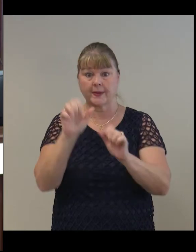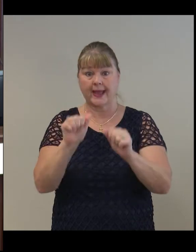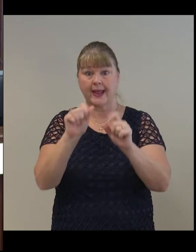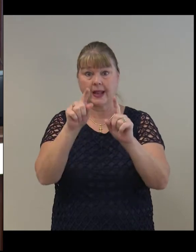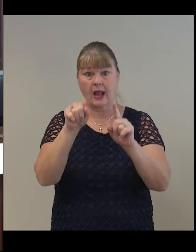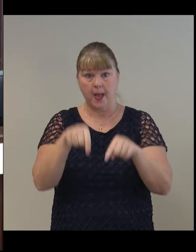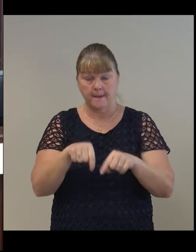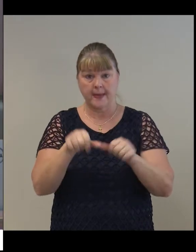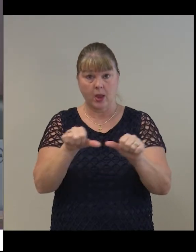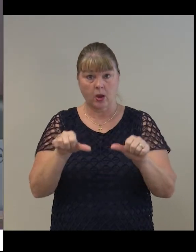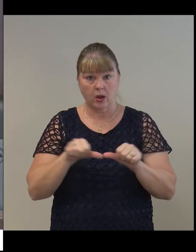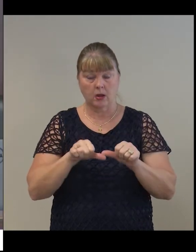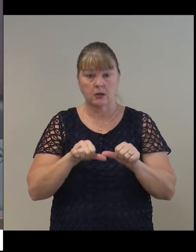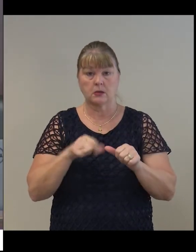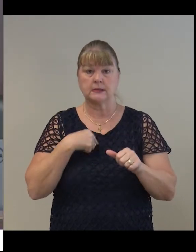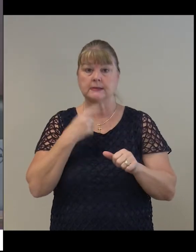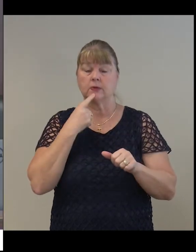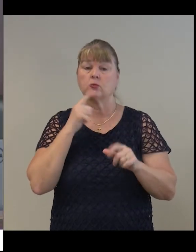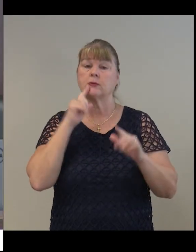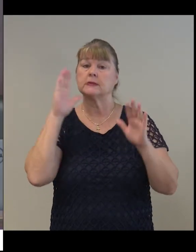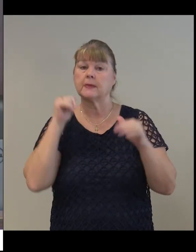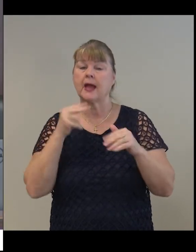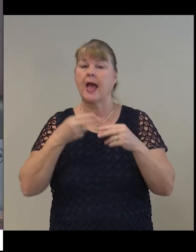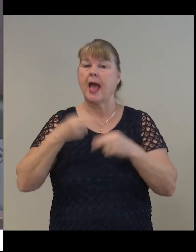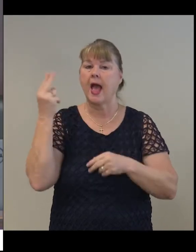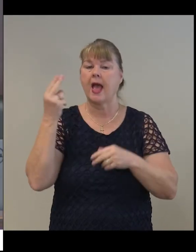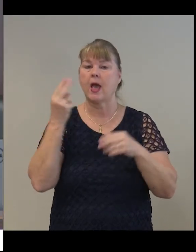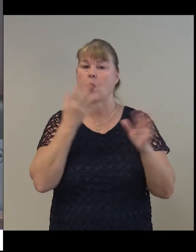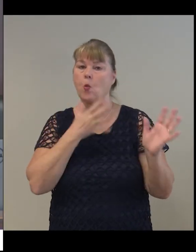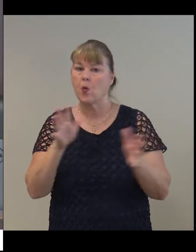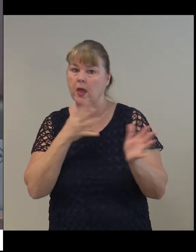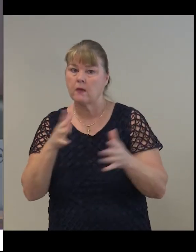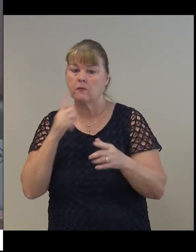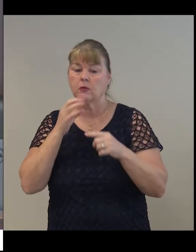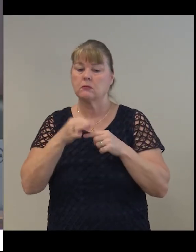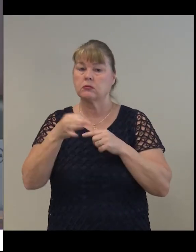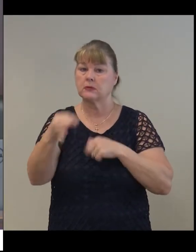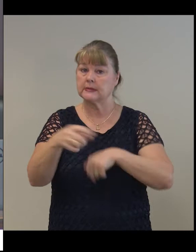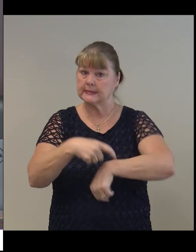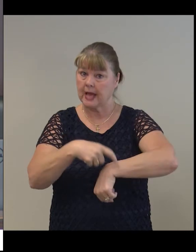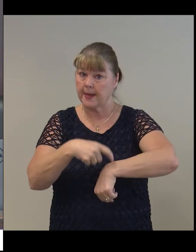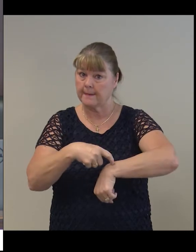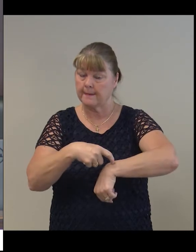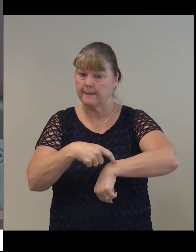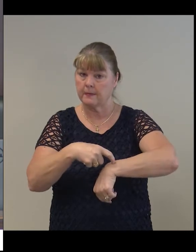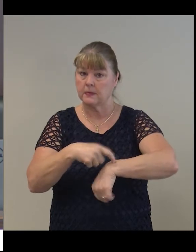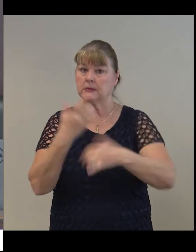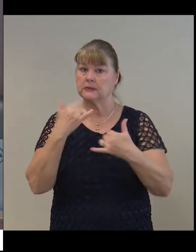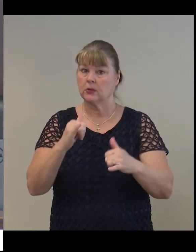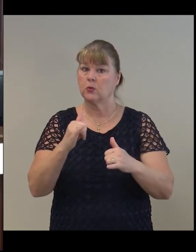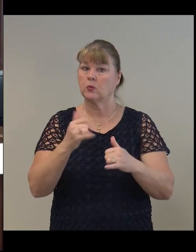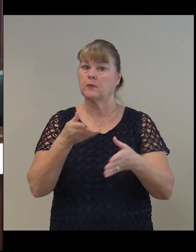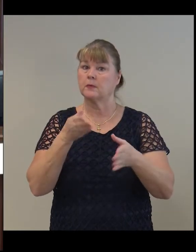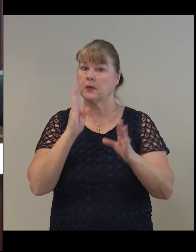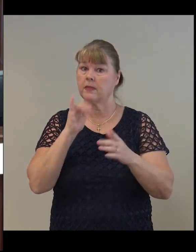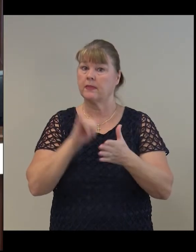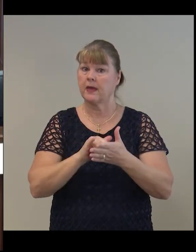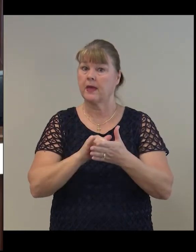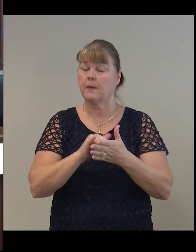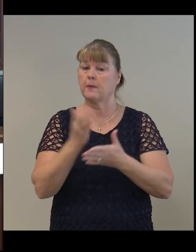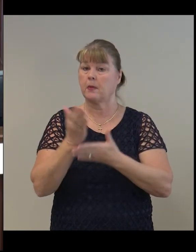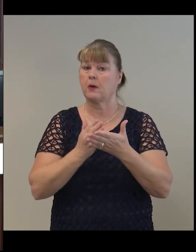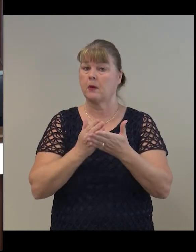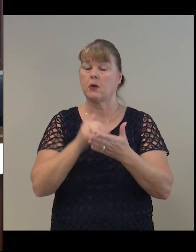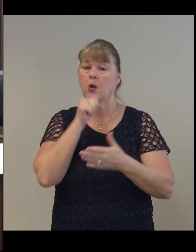but we're saying to expect really high and strong winds for an extended period of time, I still want you to listen to that